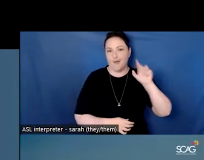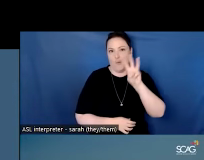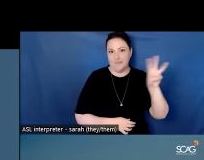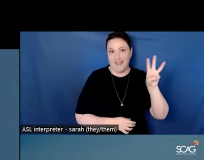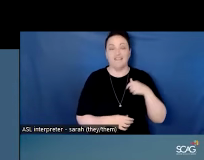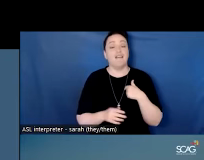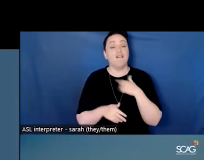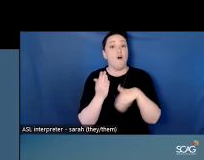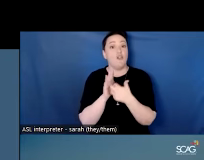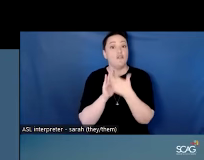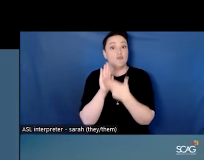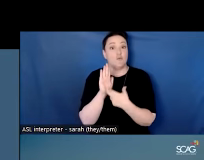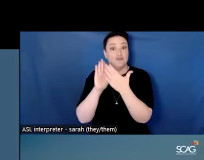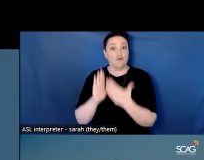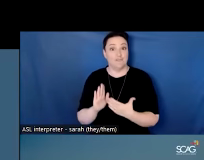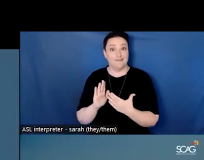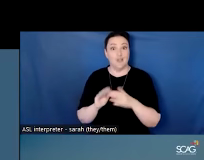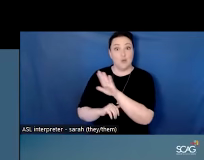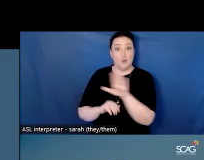event.